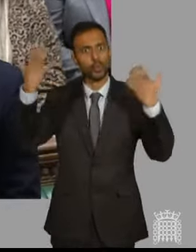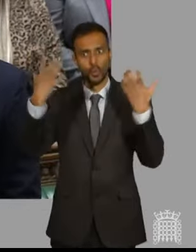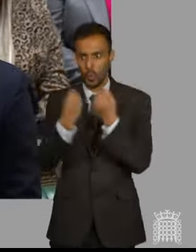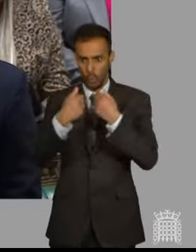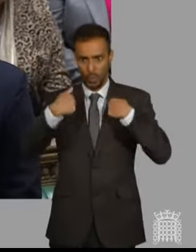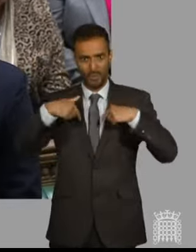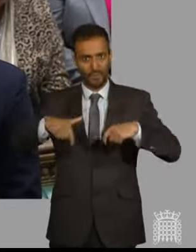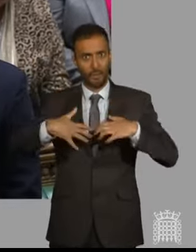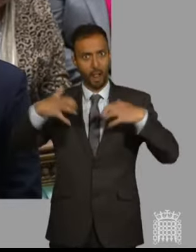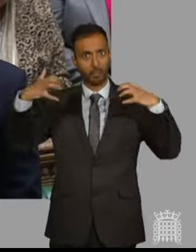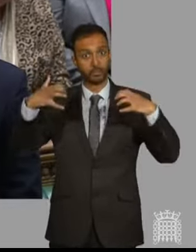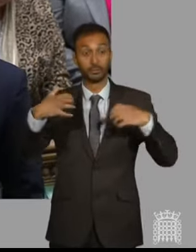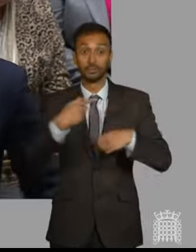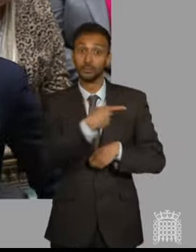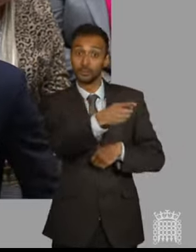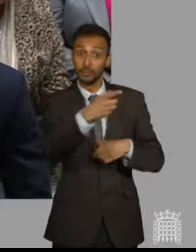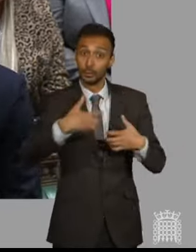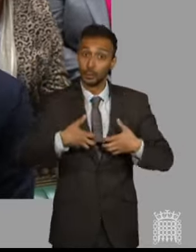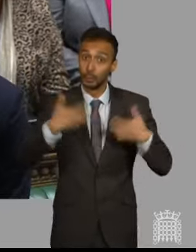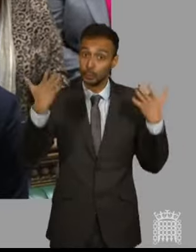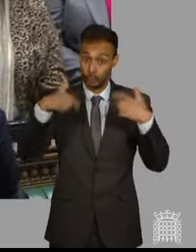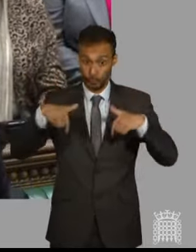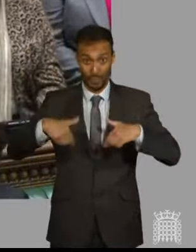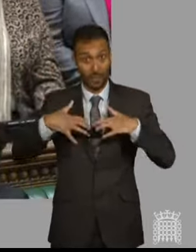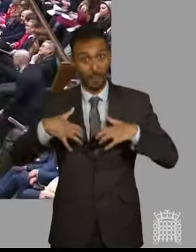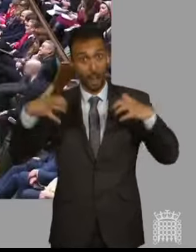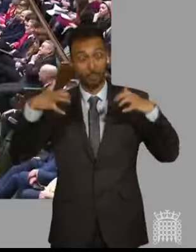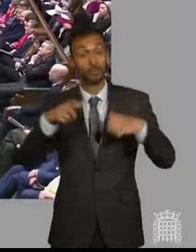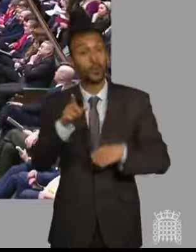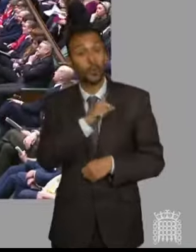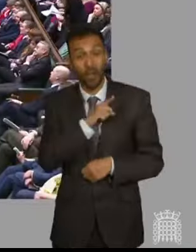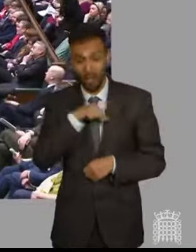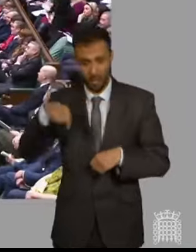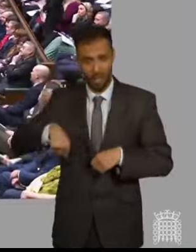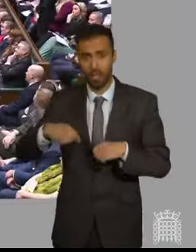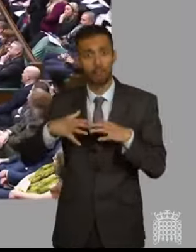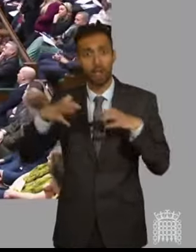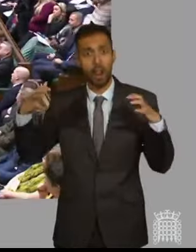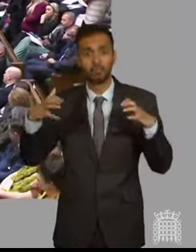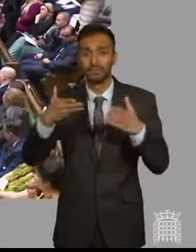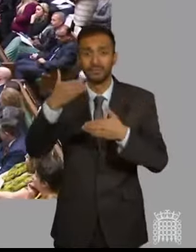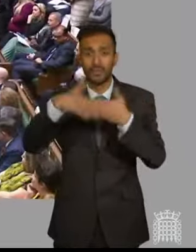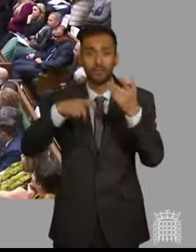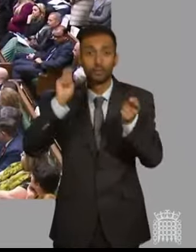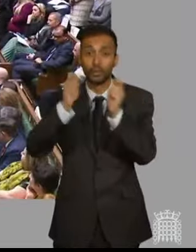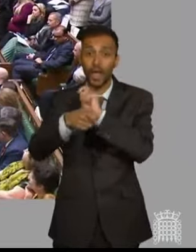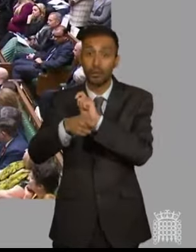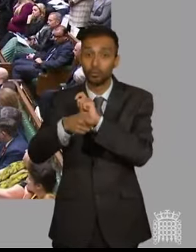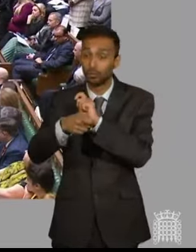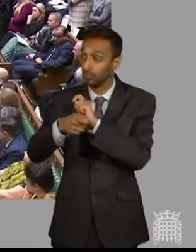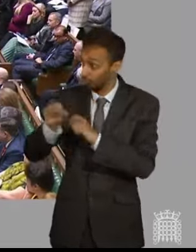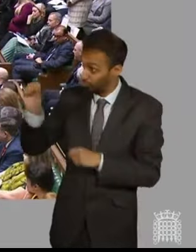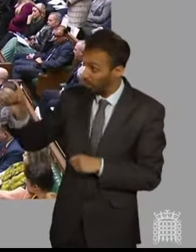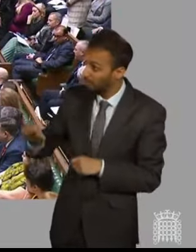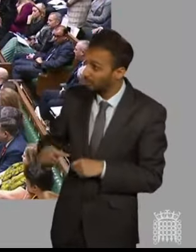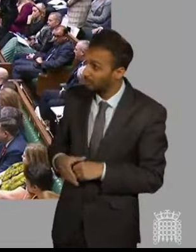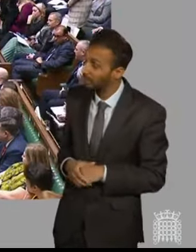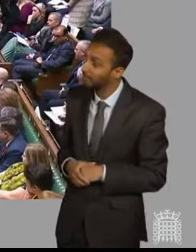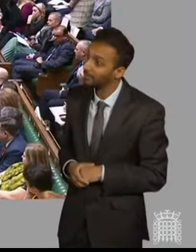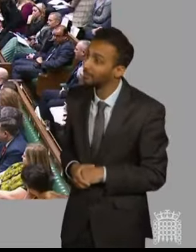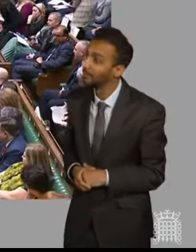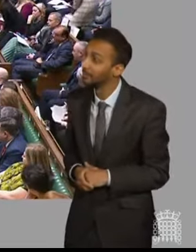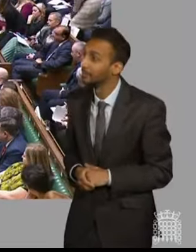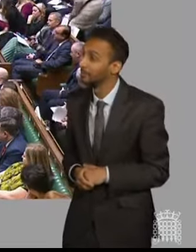never really changes. Does it, Prime Minister? No, Mr. Speaker. This is... and